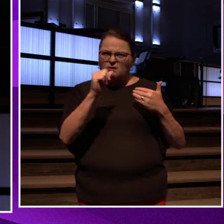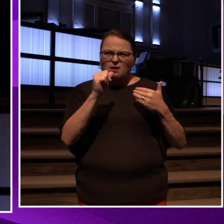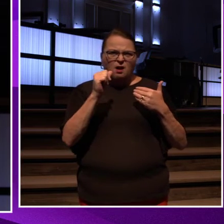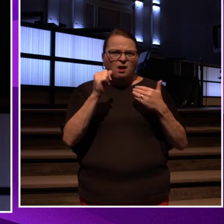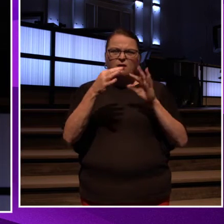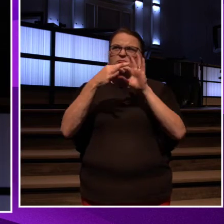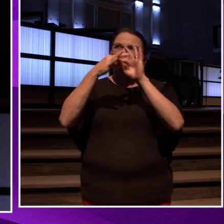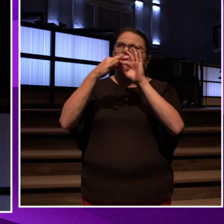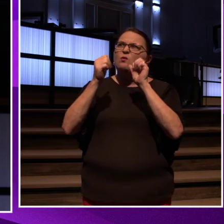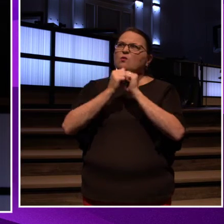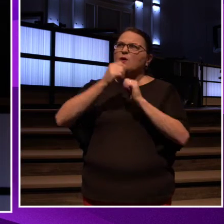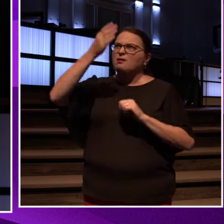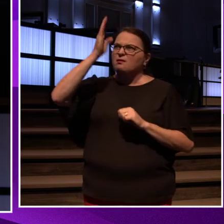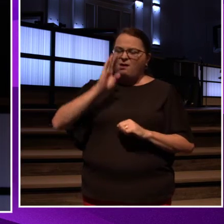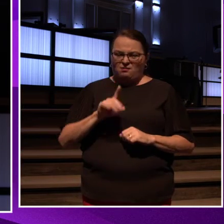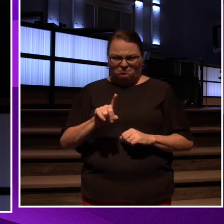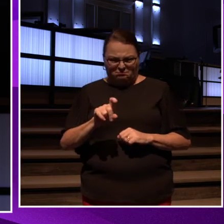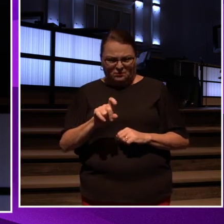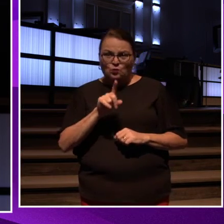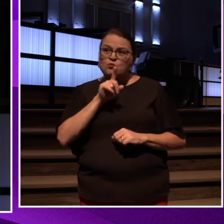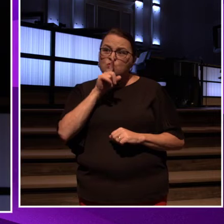got saved with that prayer.